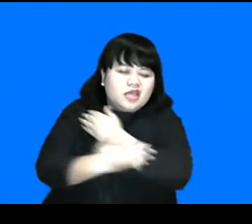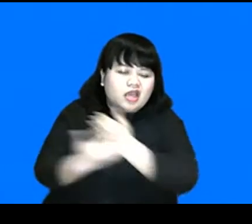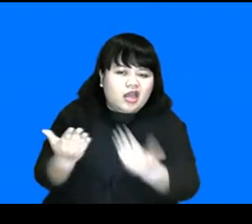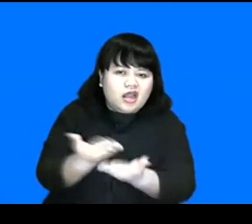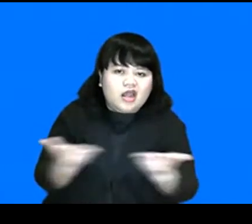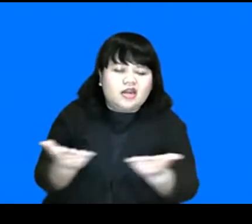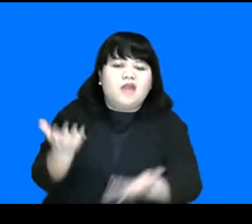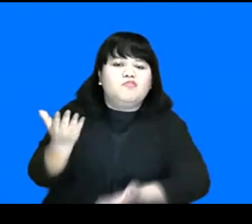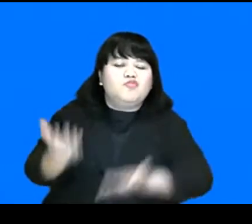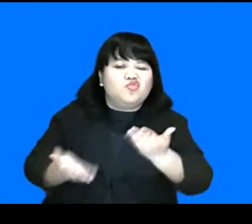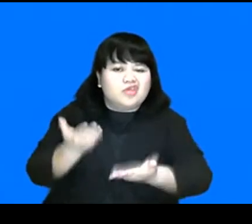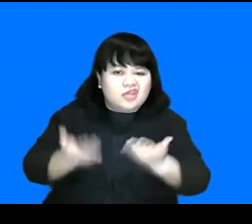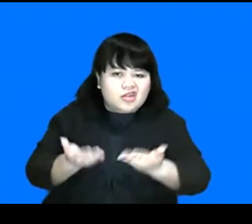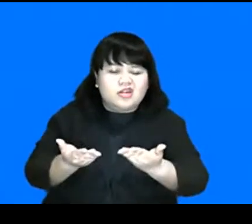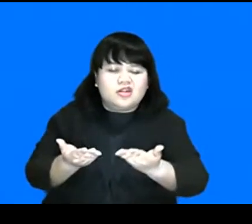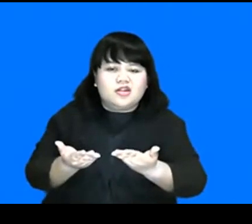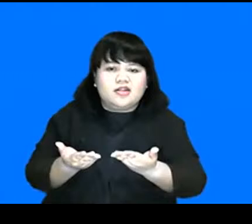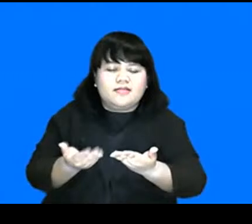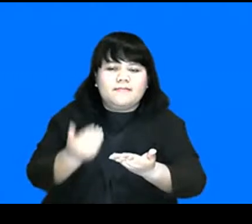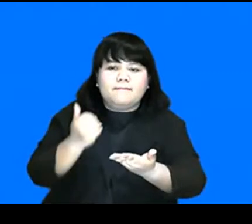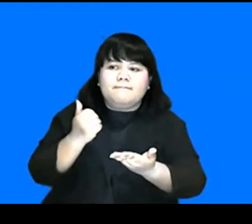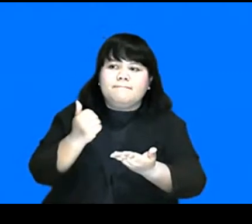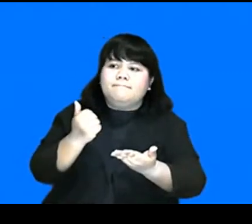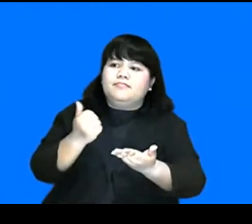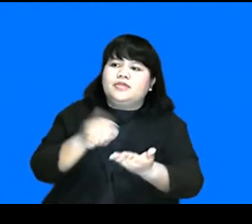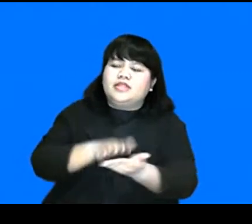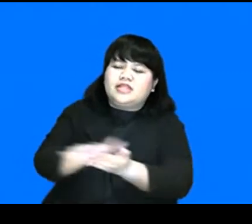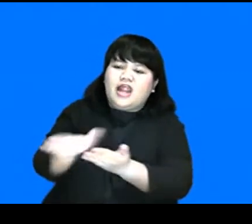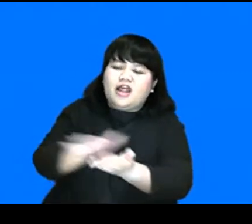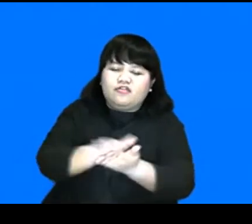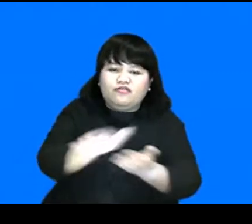asset transfer to all the countries where you don't have,